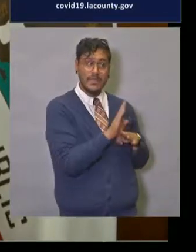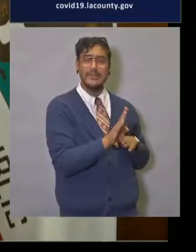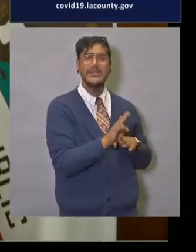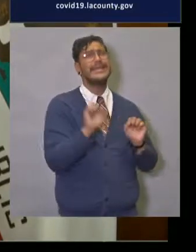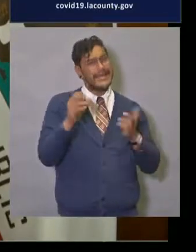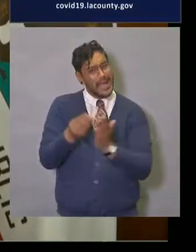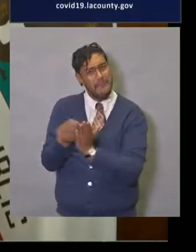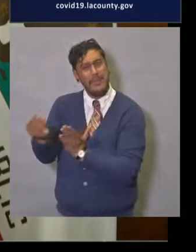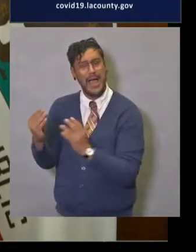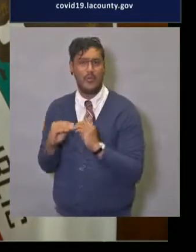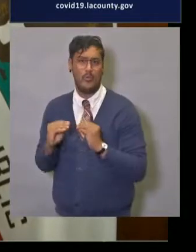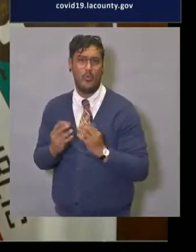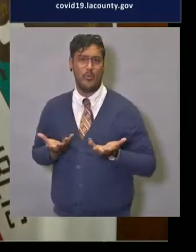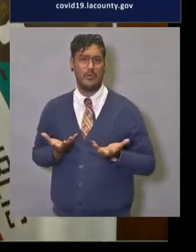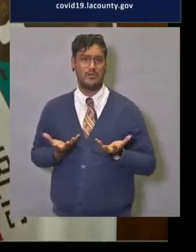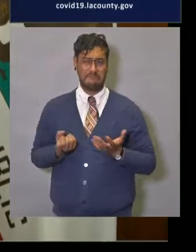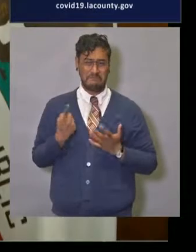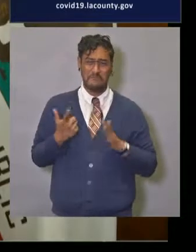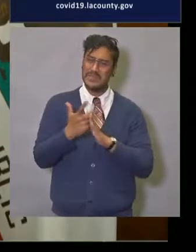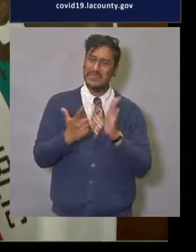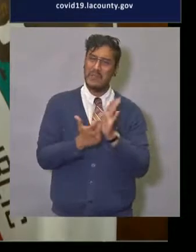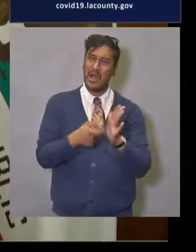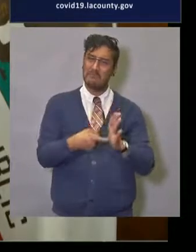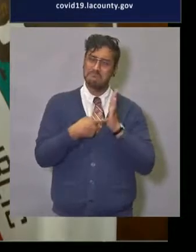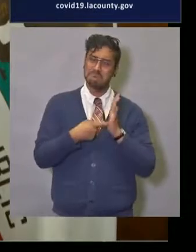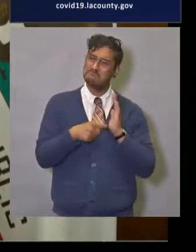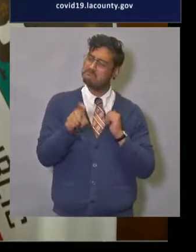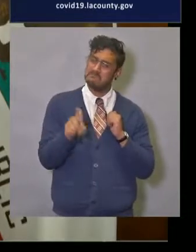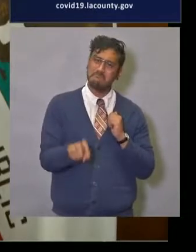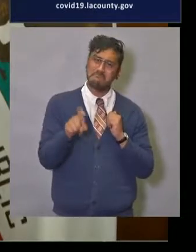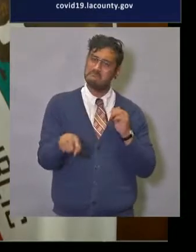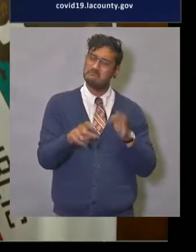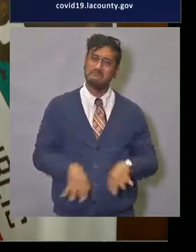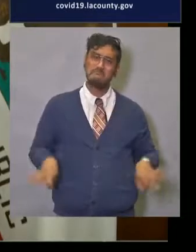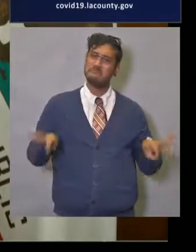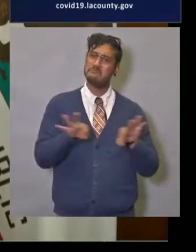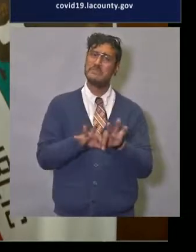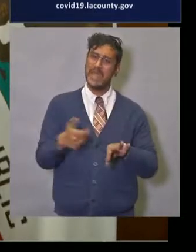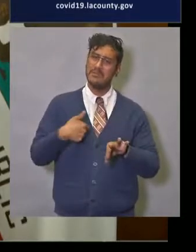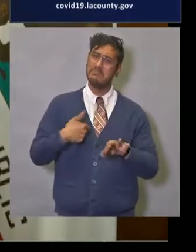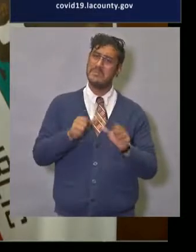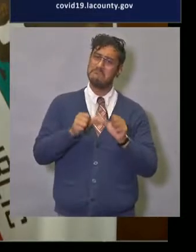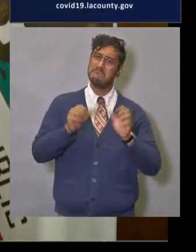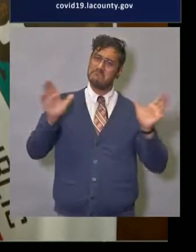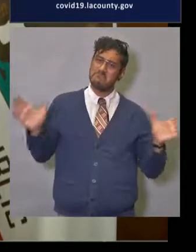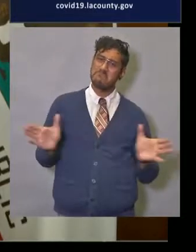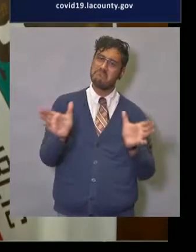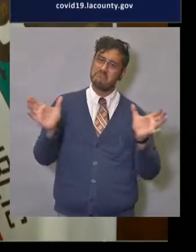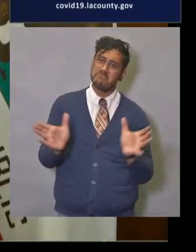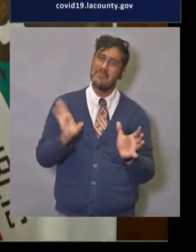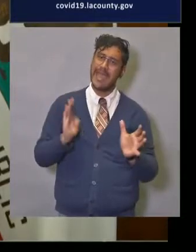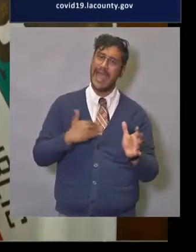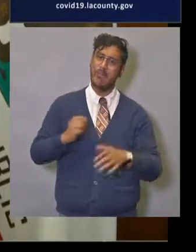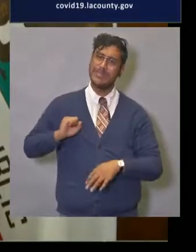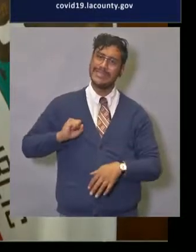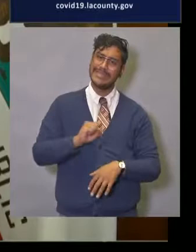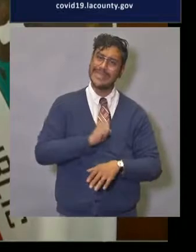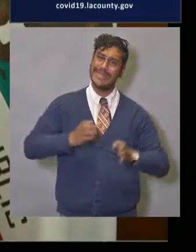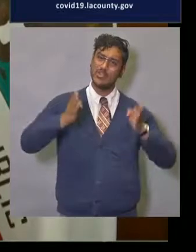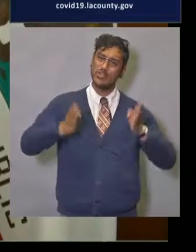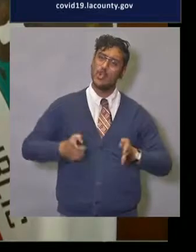legislation is absolutely necessary, in my opinion, and I urge our congressional representatives and senators to pass